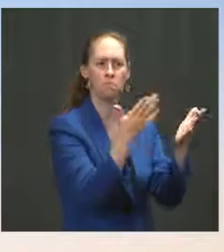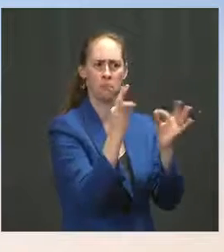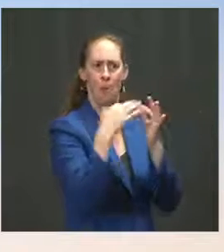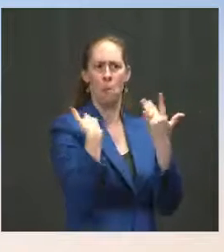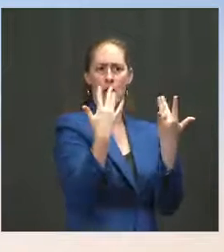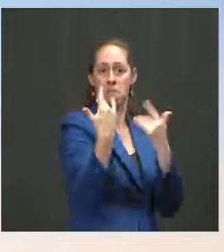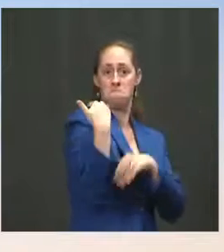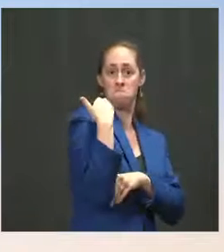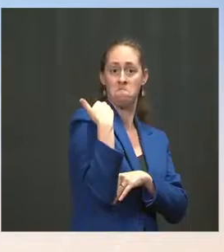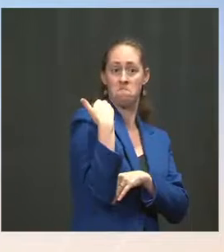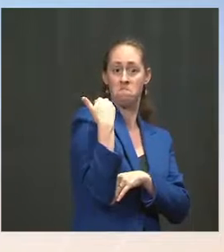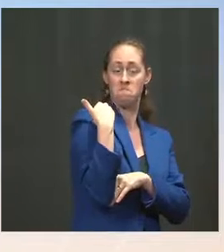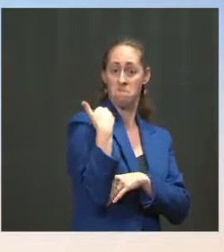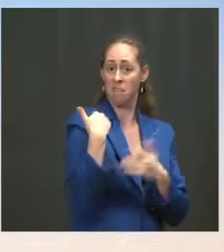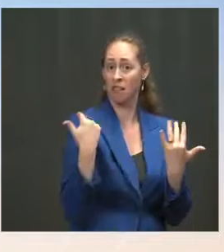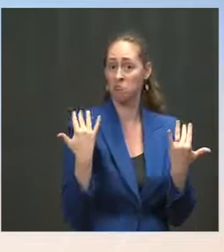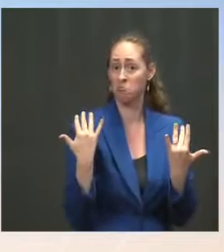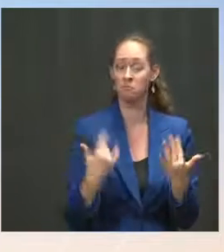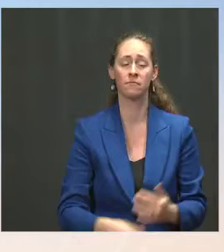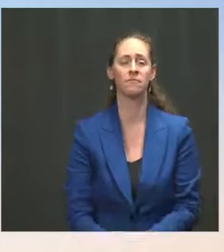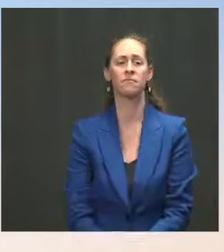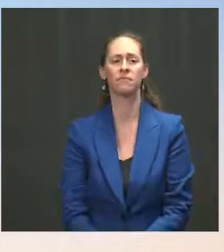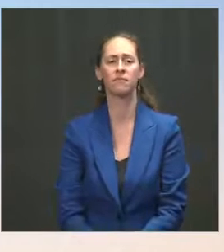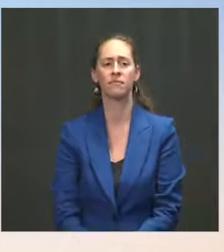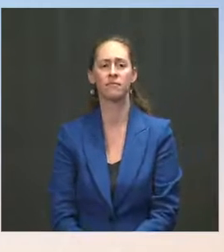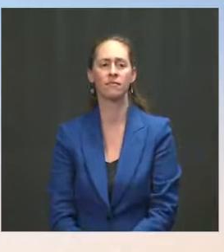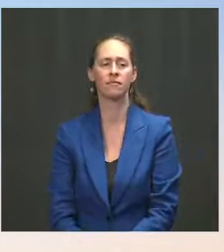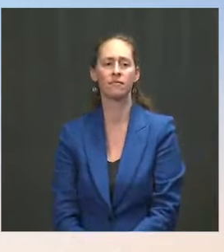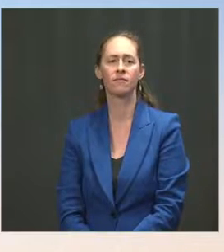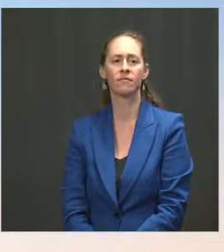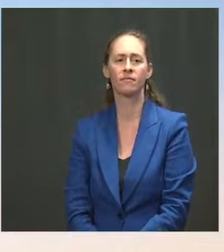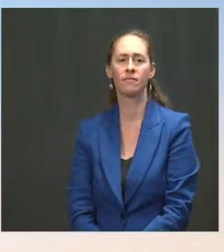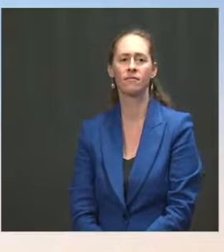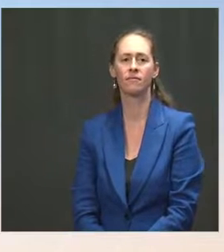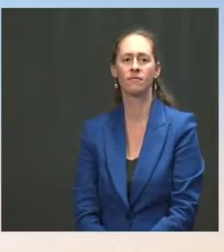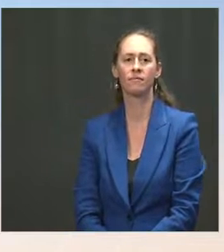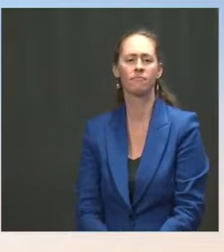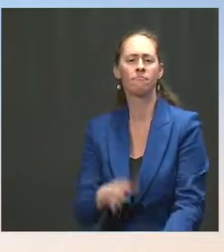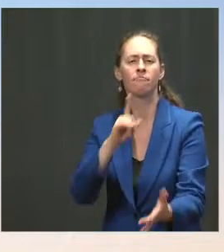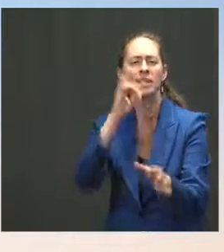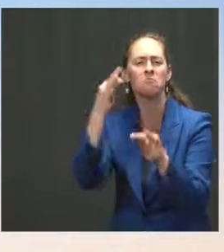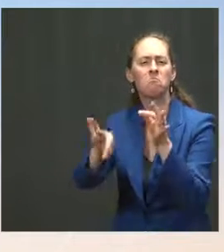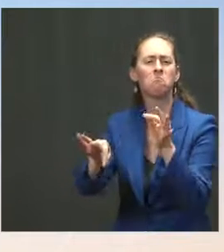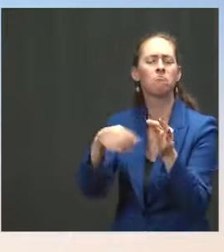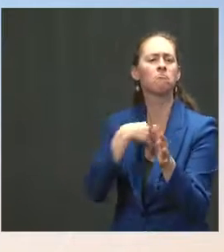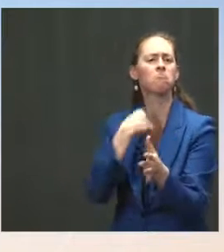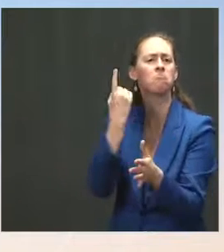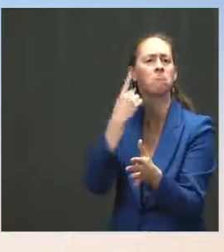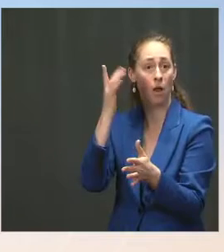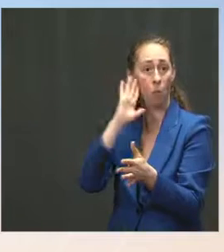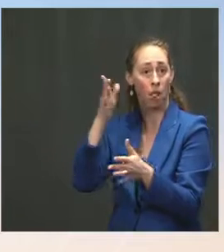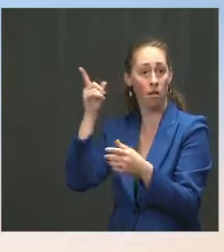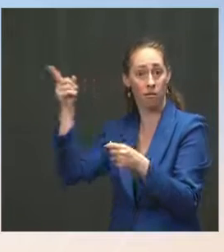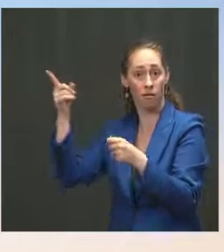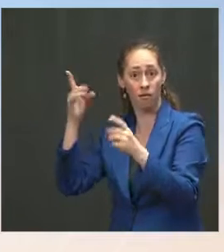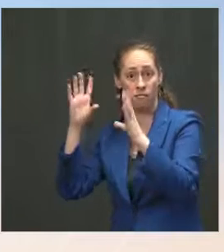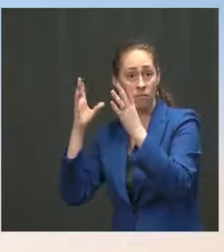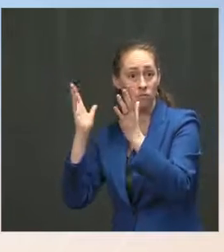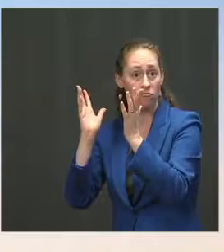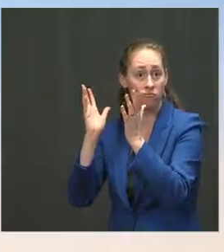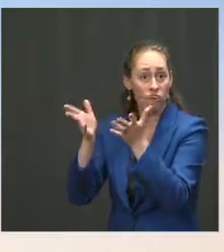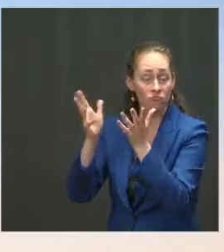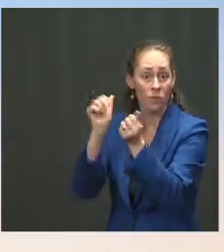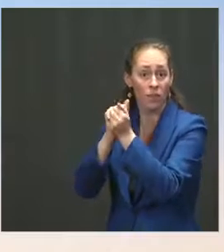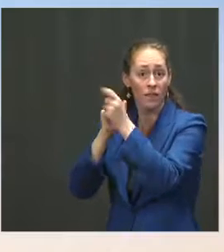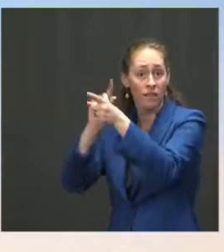the rise of the virus. Finally, I know you'll tell us. So, simple question. Has the president spoken to the soon-to-be governor of New York yet, Kathy Hochul? Not yet, but we expect him to do